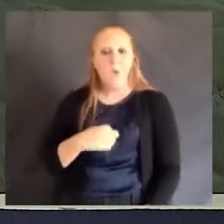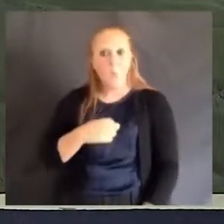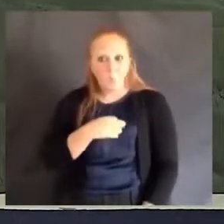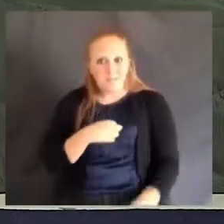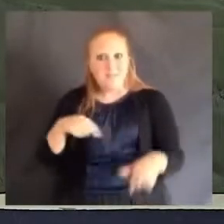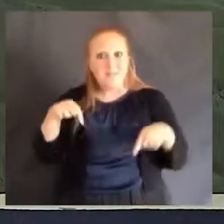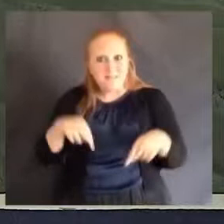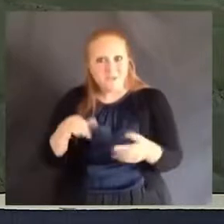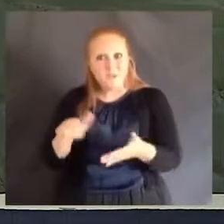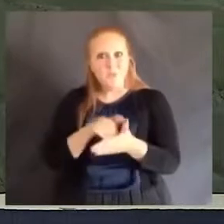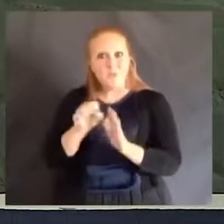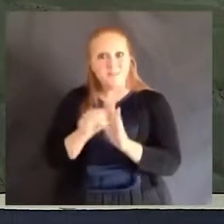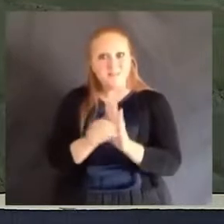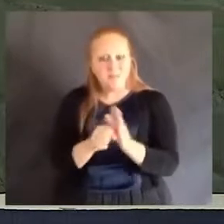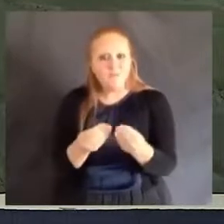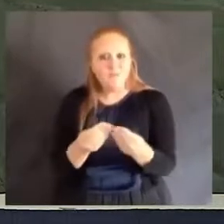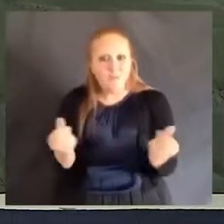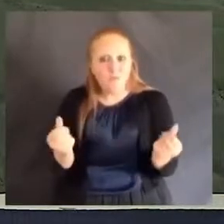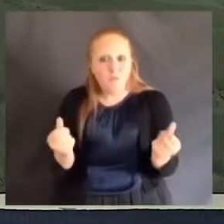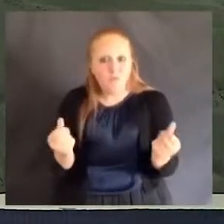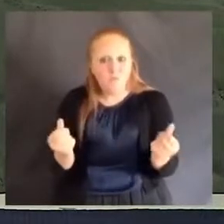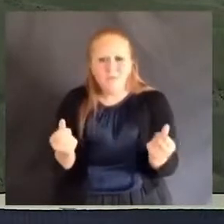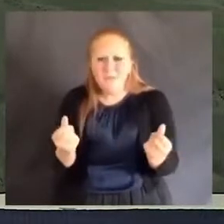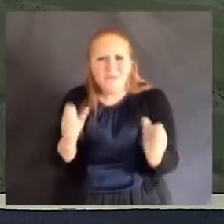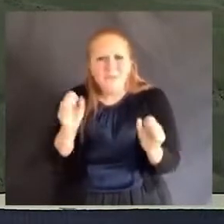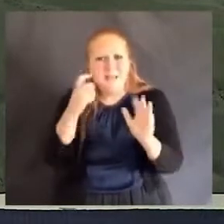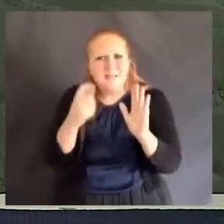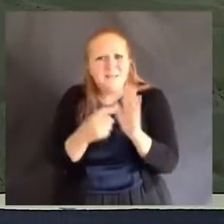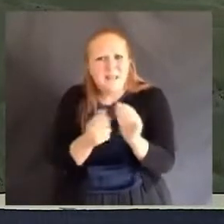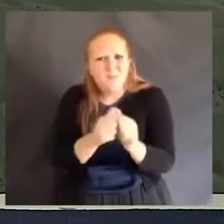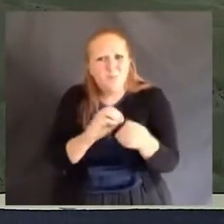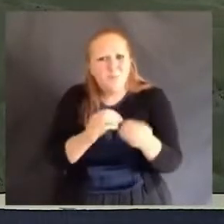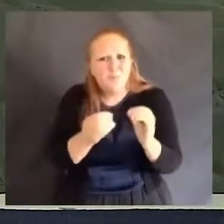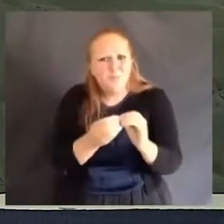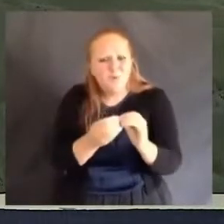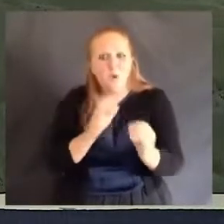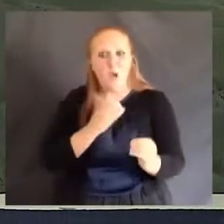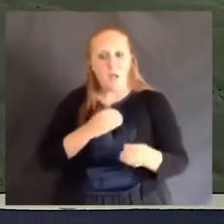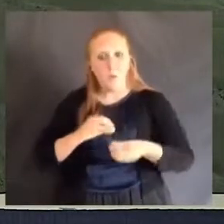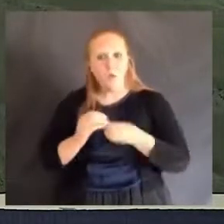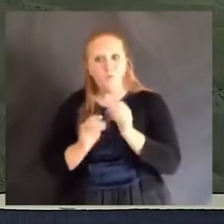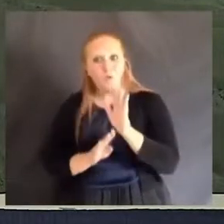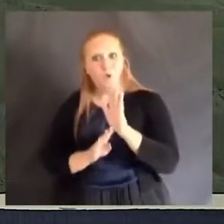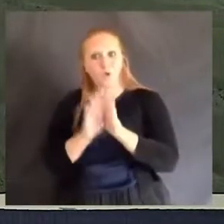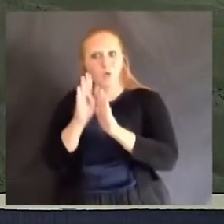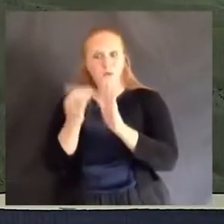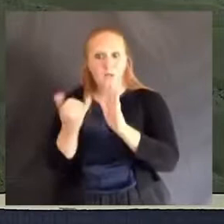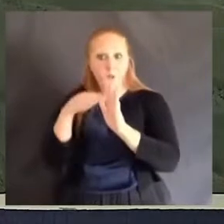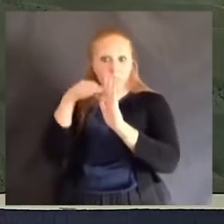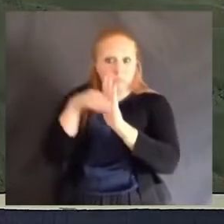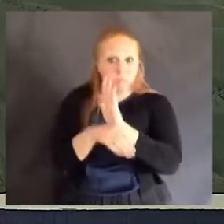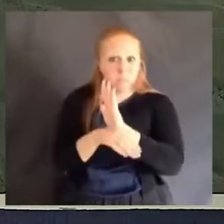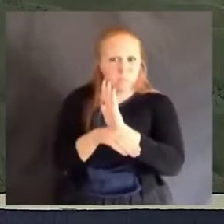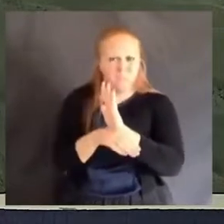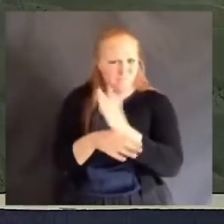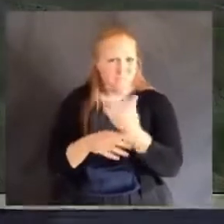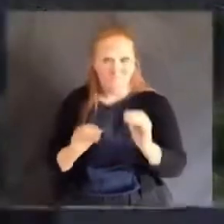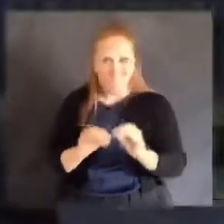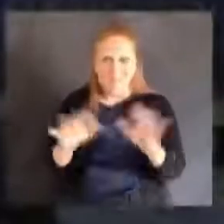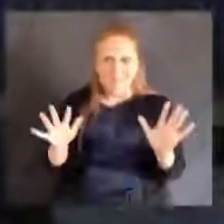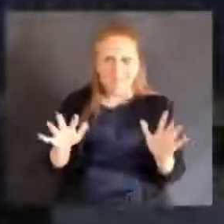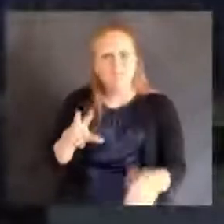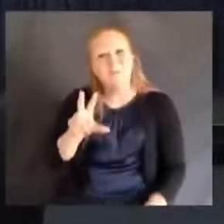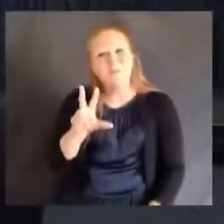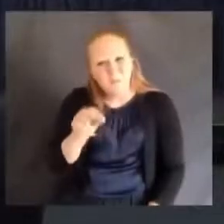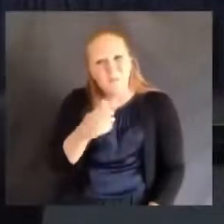the numbers. Otherwise, how did we turn around that infection rate? Magic? regarding the